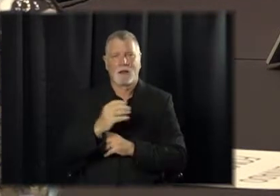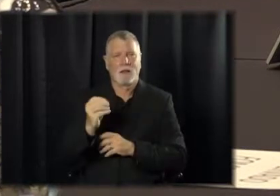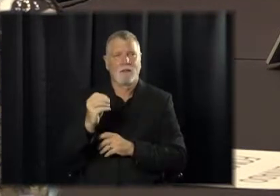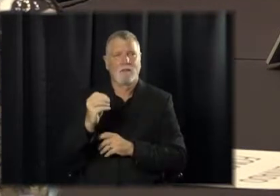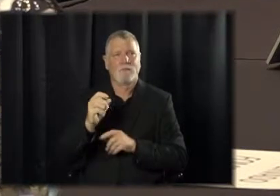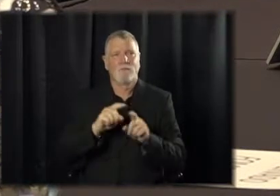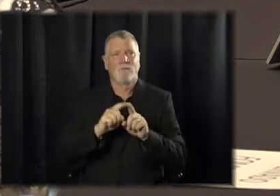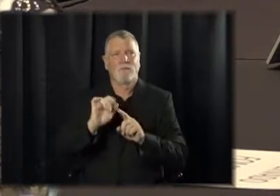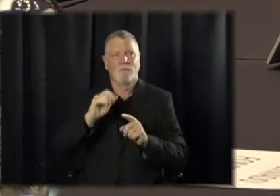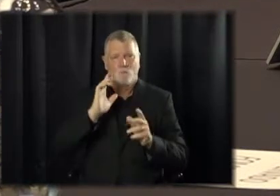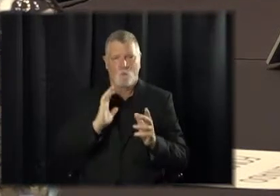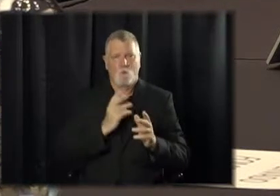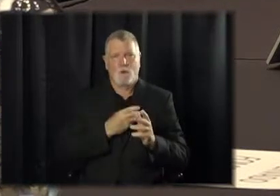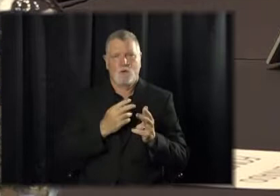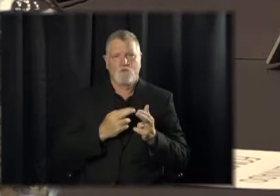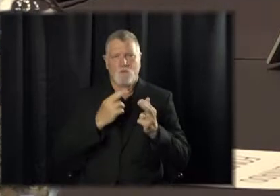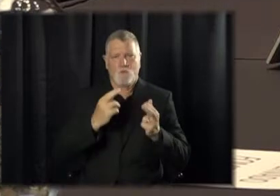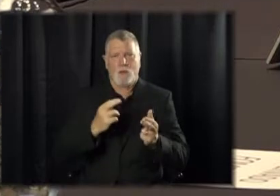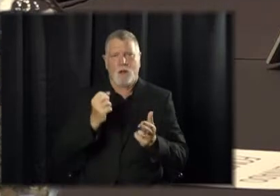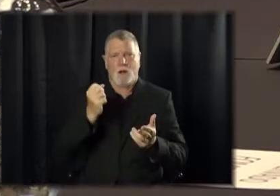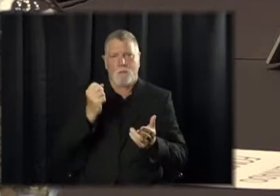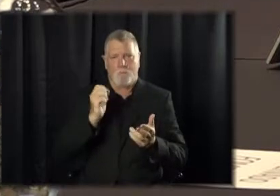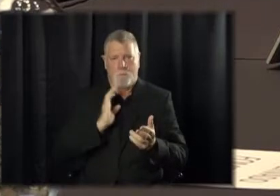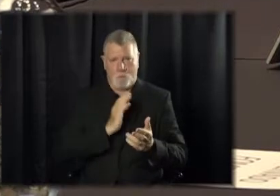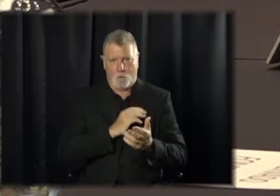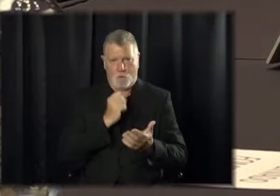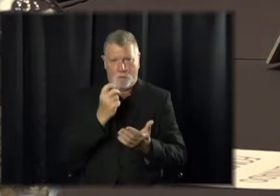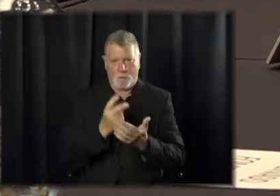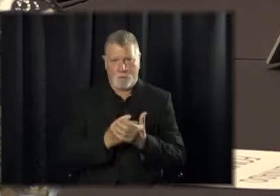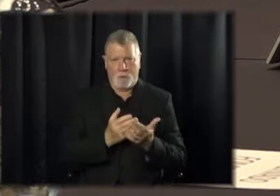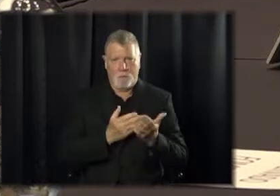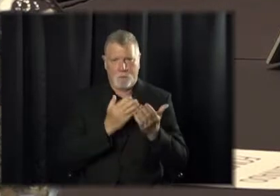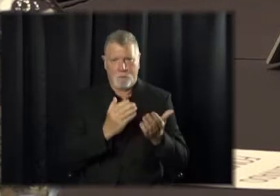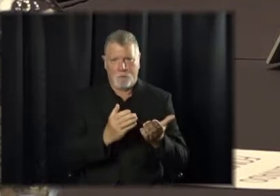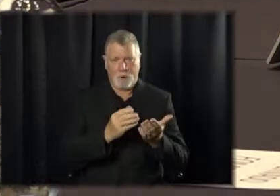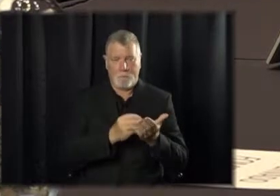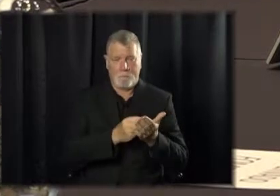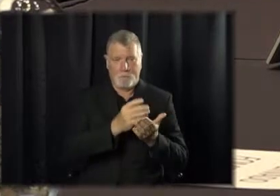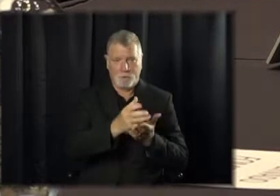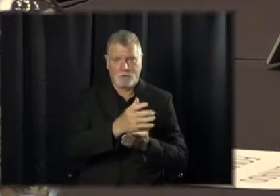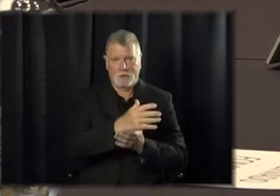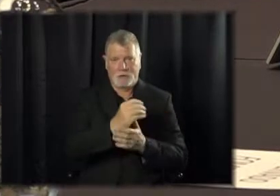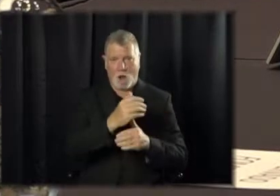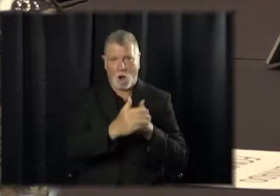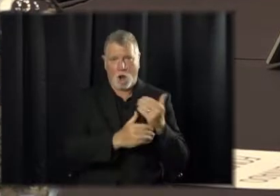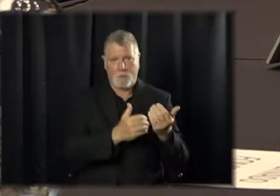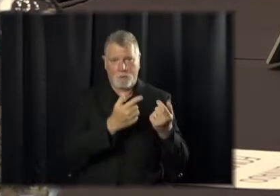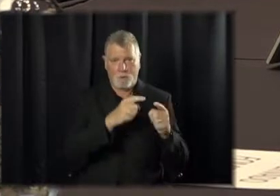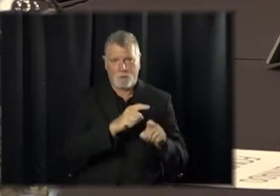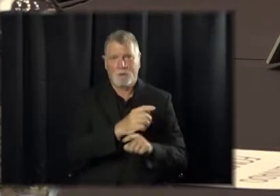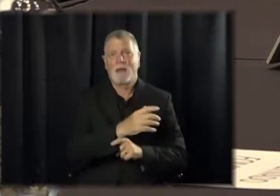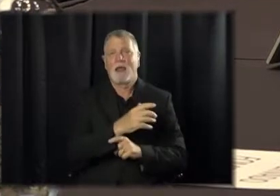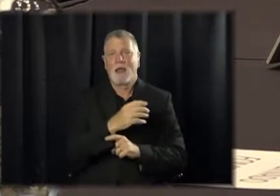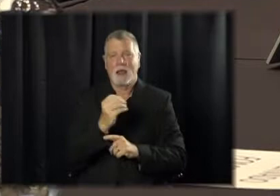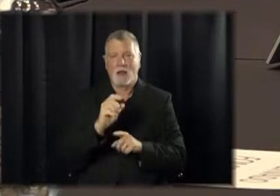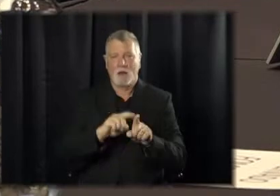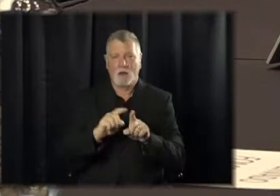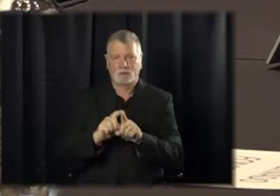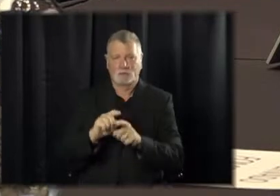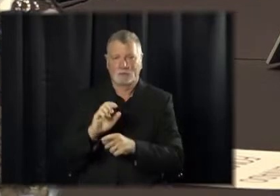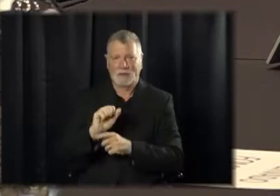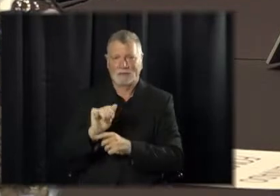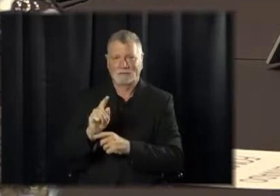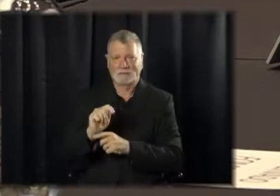as such, we recommend the board approve both the proposed power purchase and operating agreement and the asset